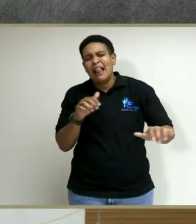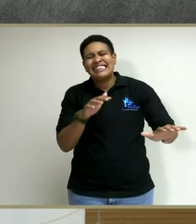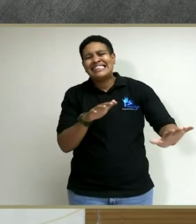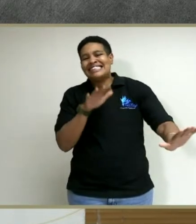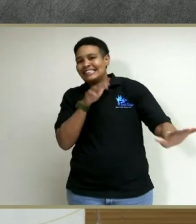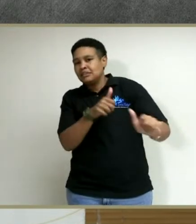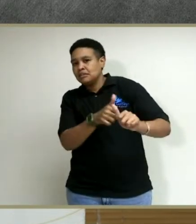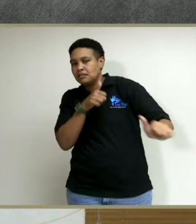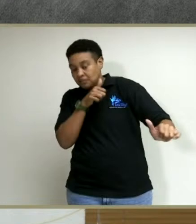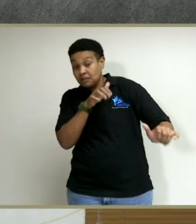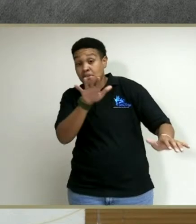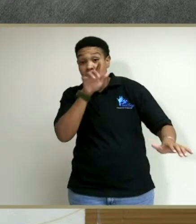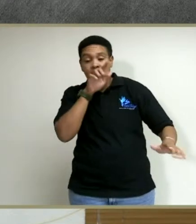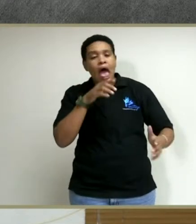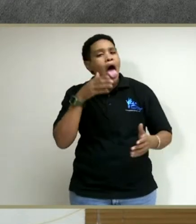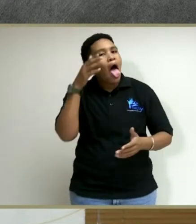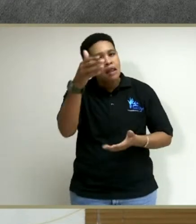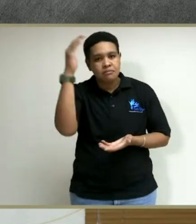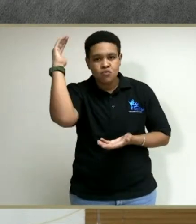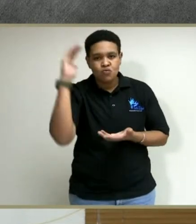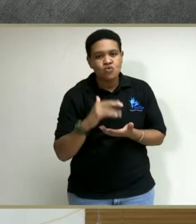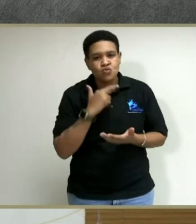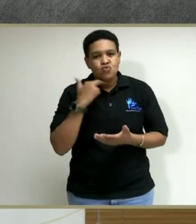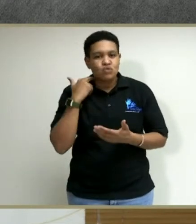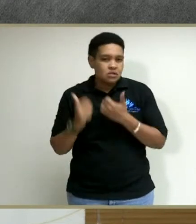and transmission in our country.